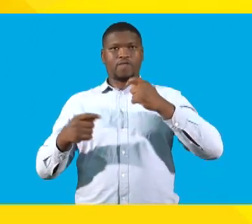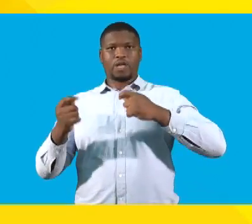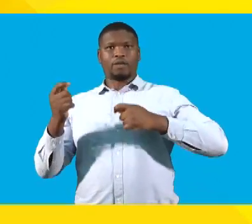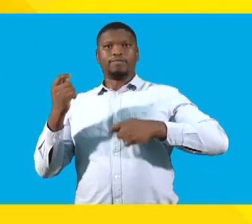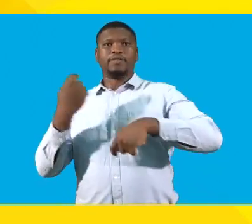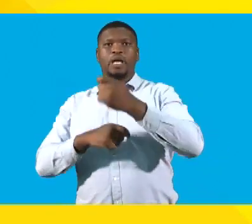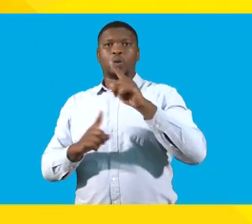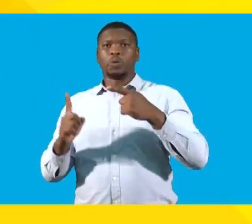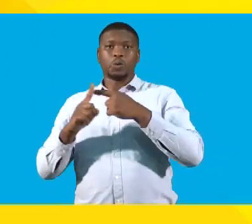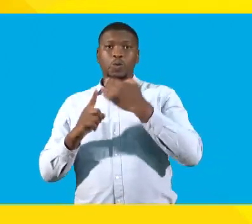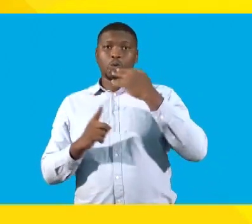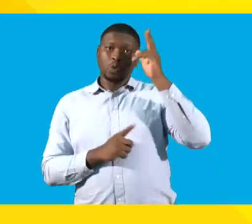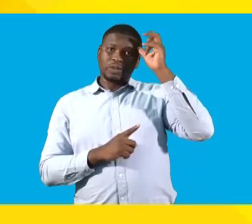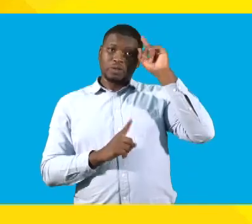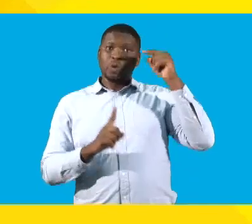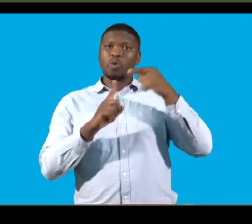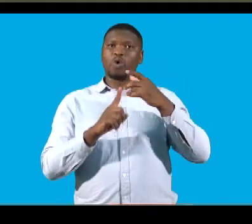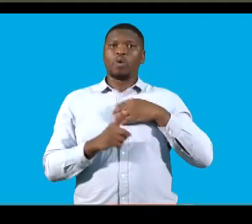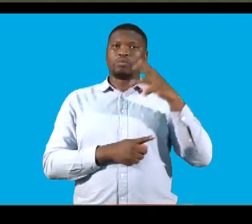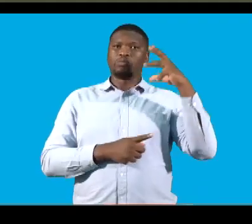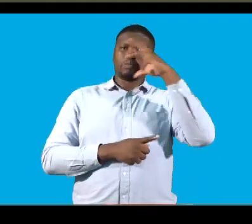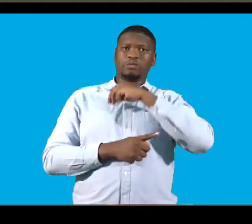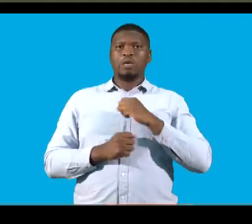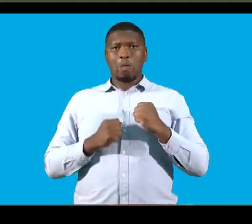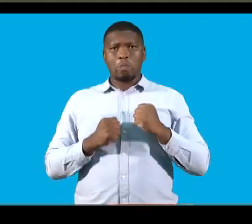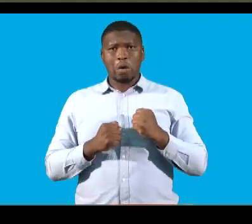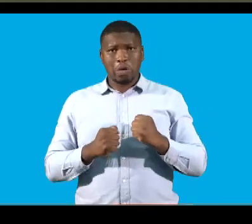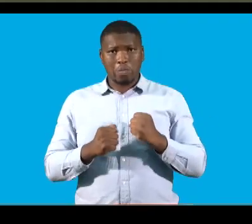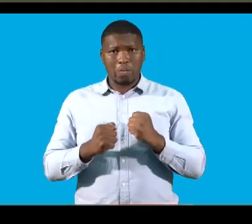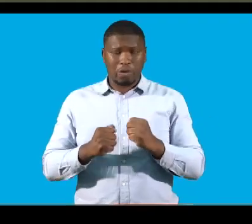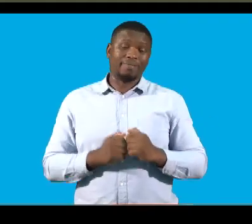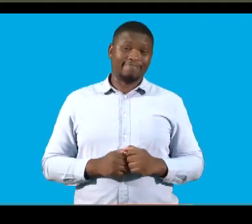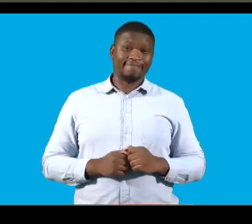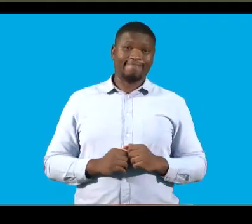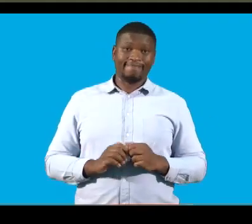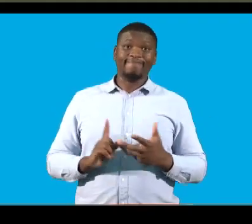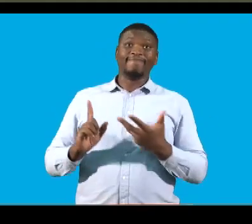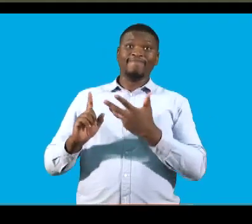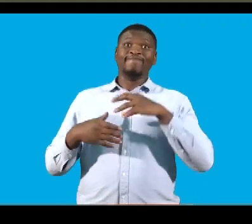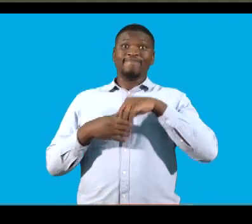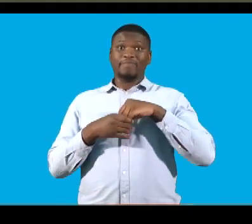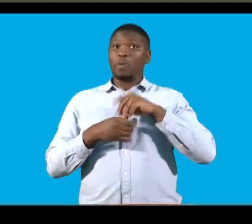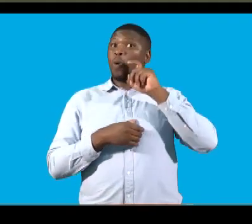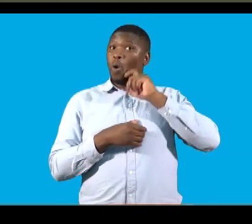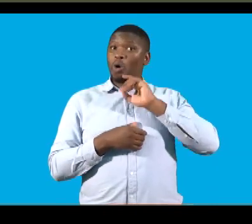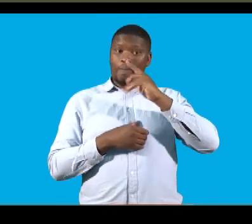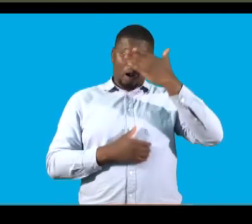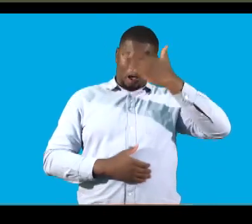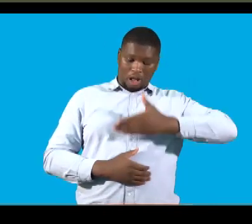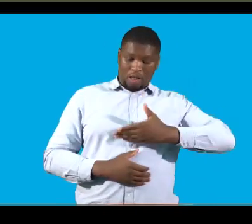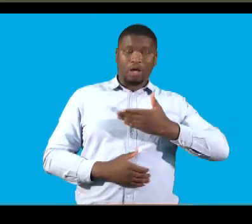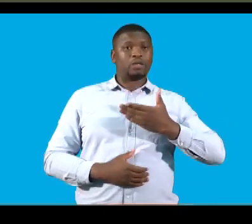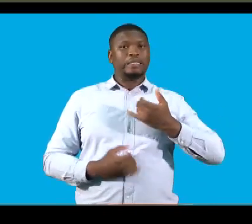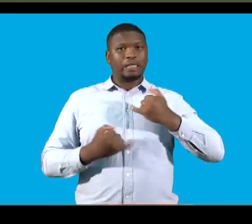to have eternal youth and beauty. He remains physically youthful while his portrait ages and reflects his